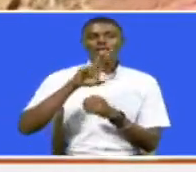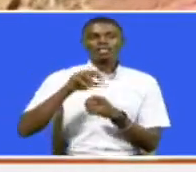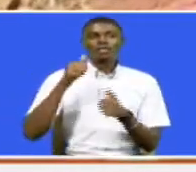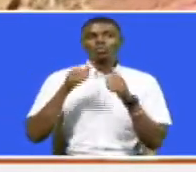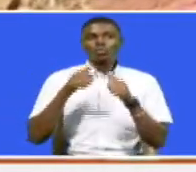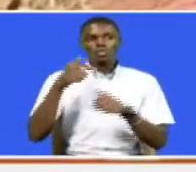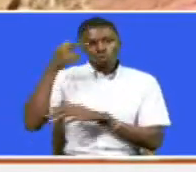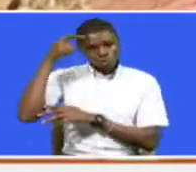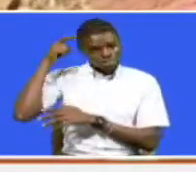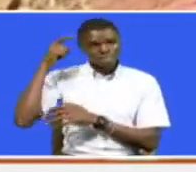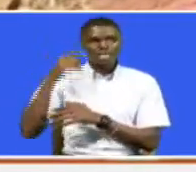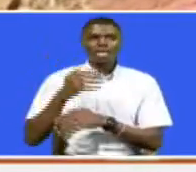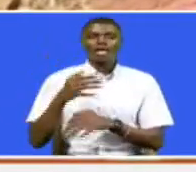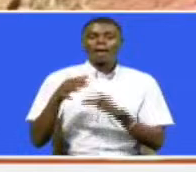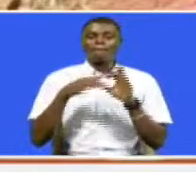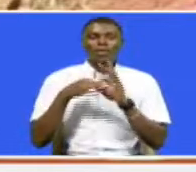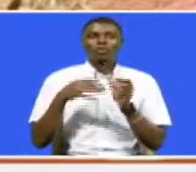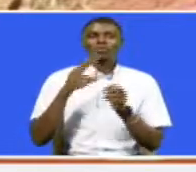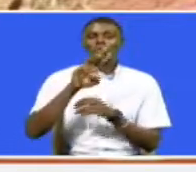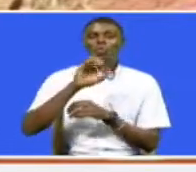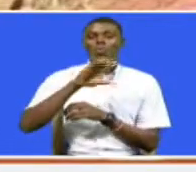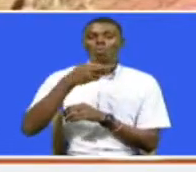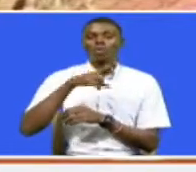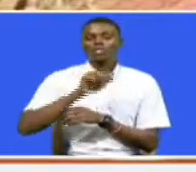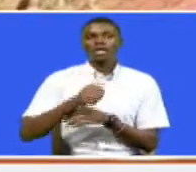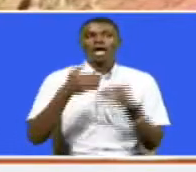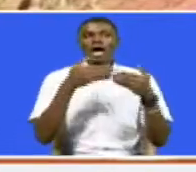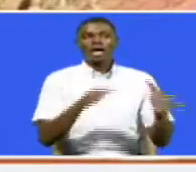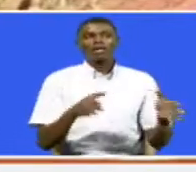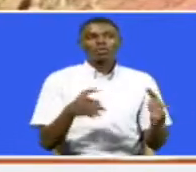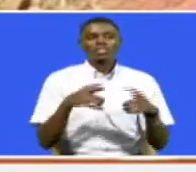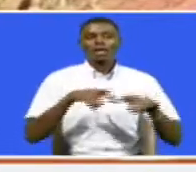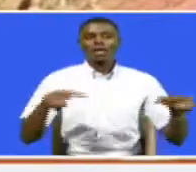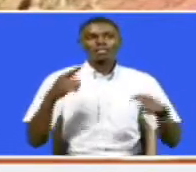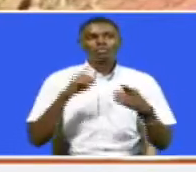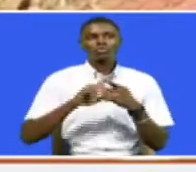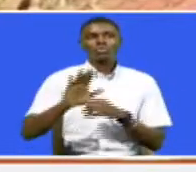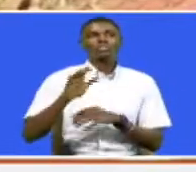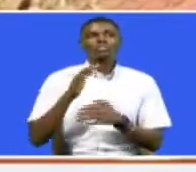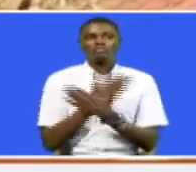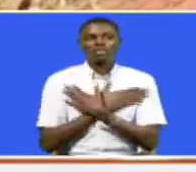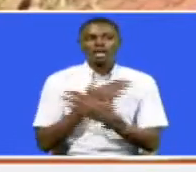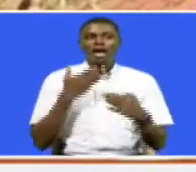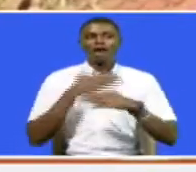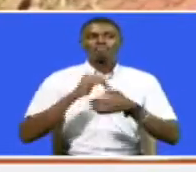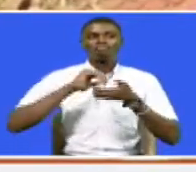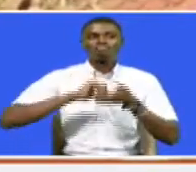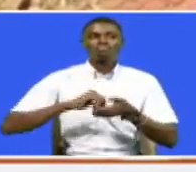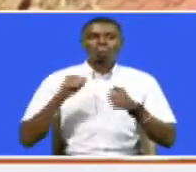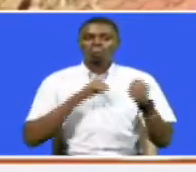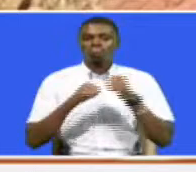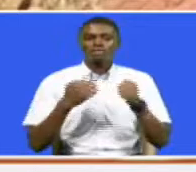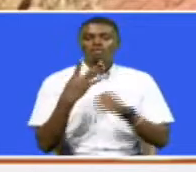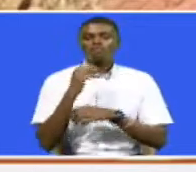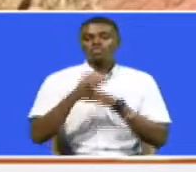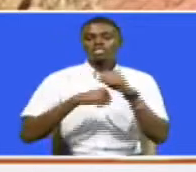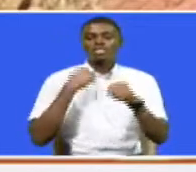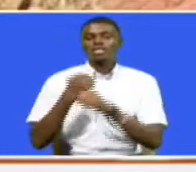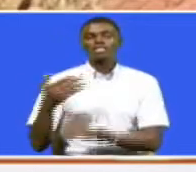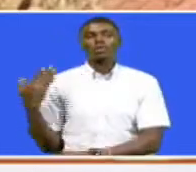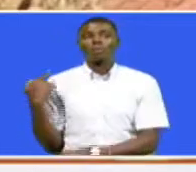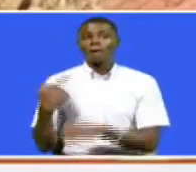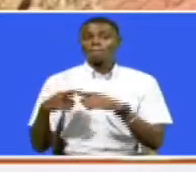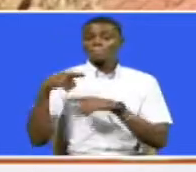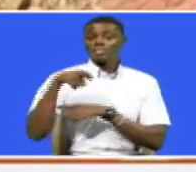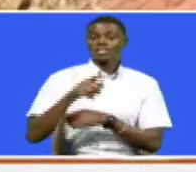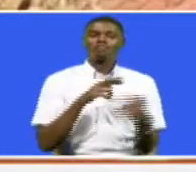initially belonged to Oshira. Oshira lost the piece of land to his friend after they engaged in a fight over 40 years ago. But he